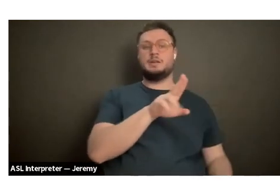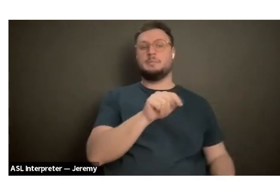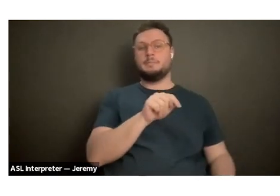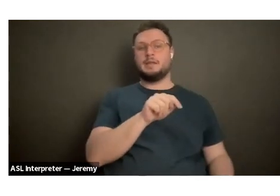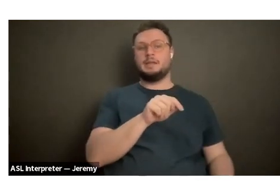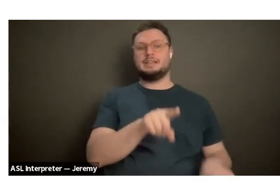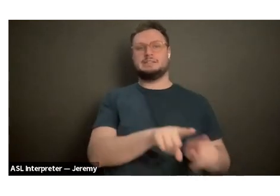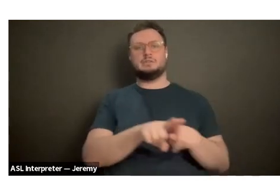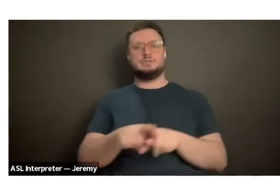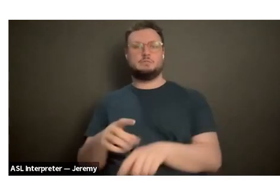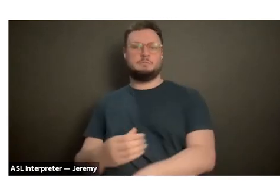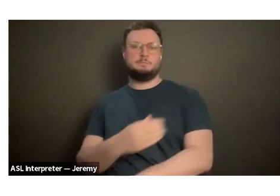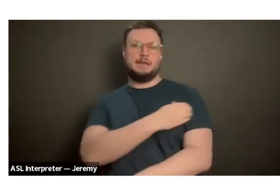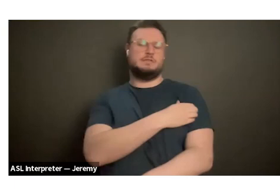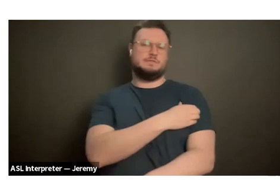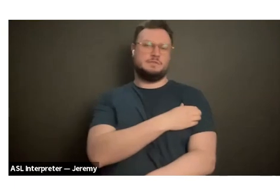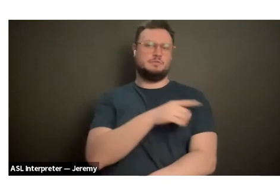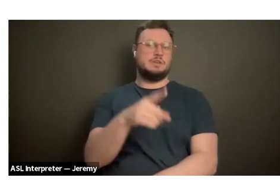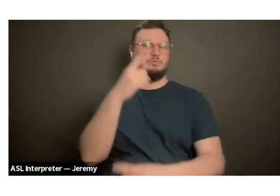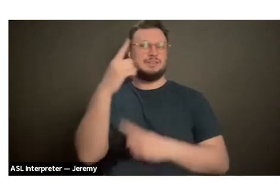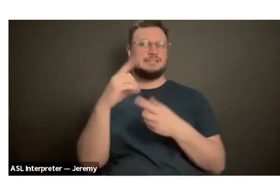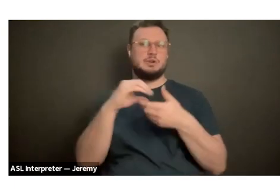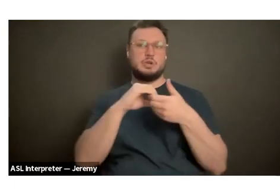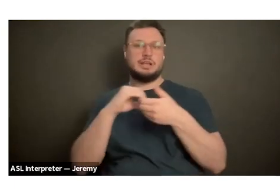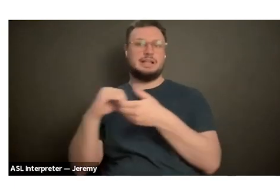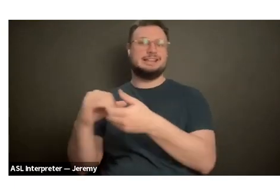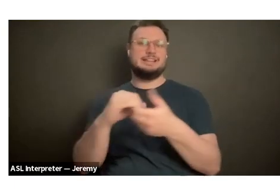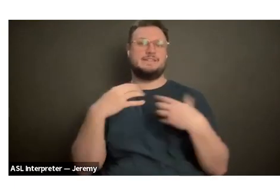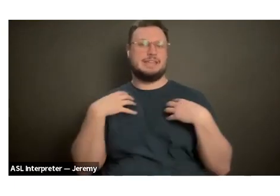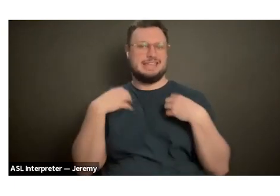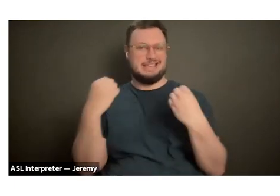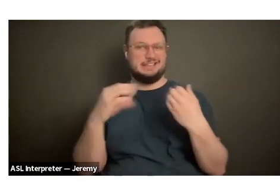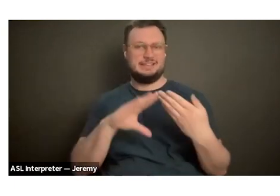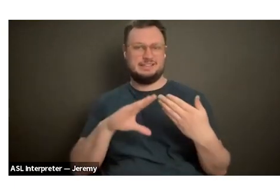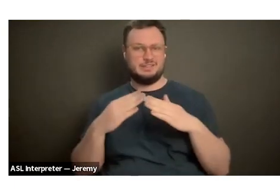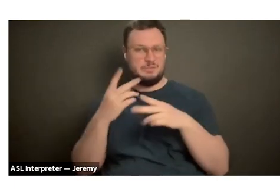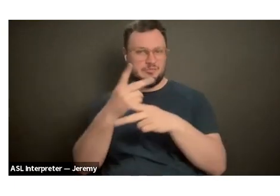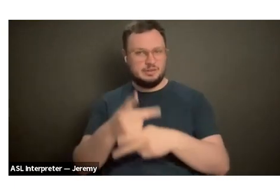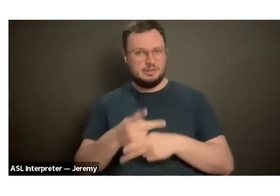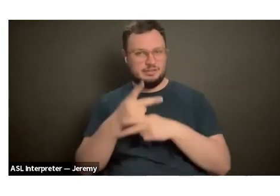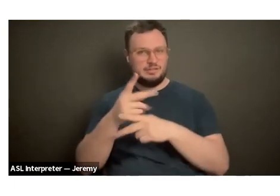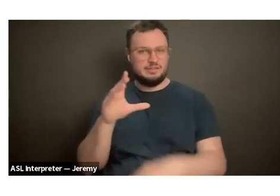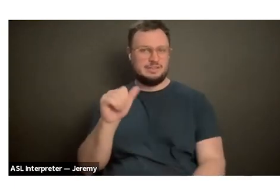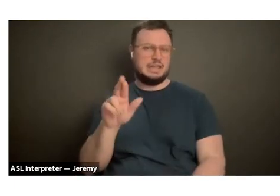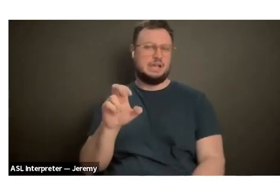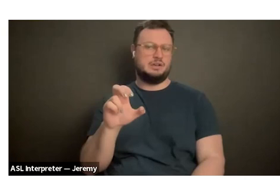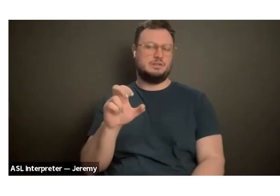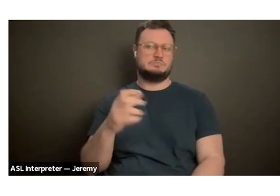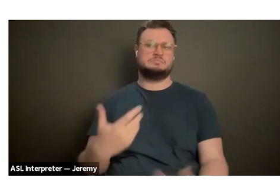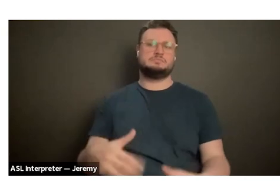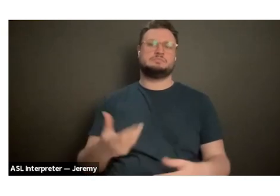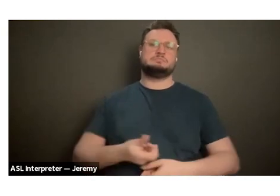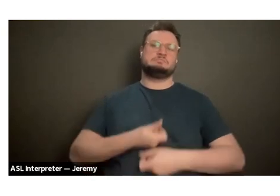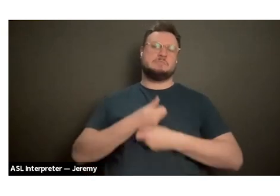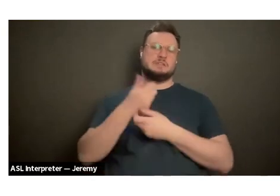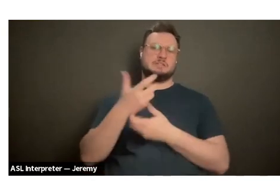powerful about collective Yes. healing and community care. I cannot express to you enough how actually it's changed my